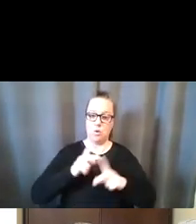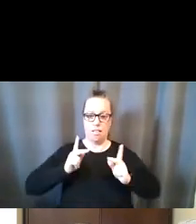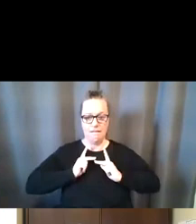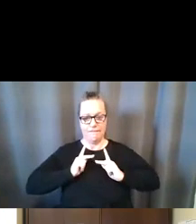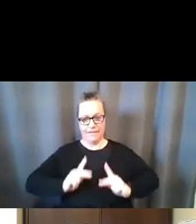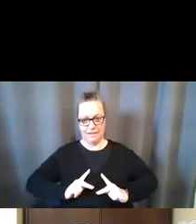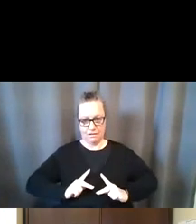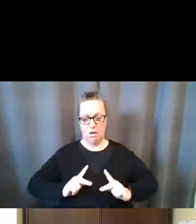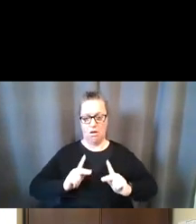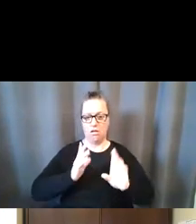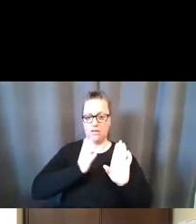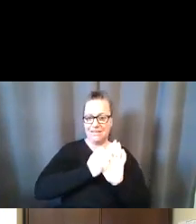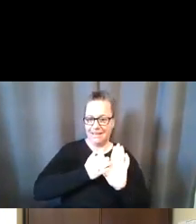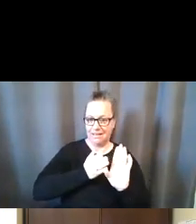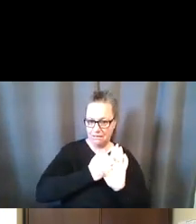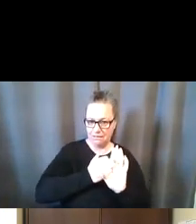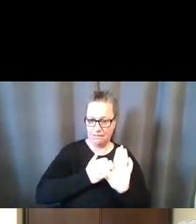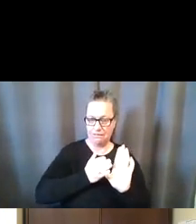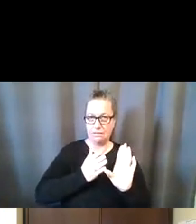physiological,